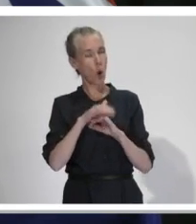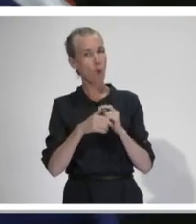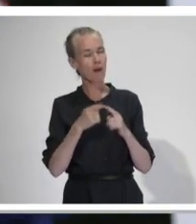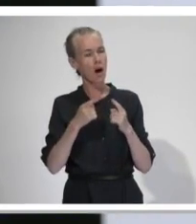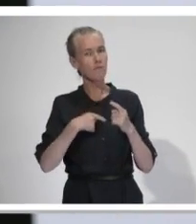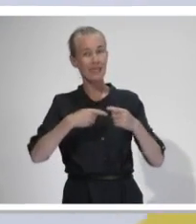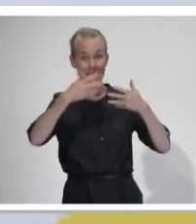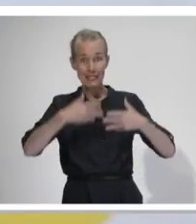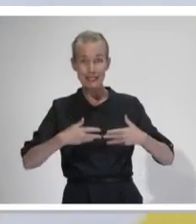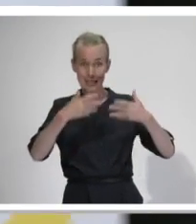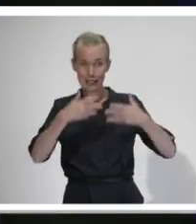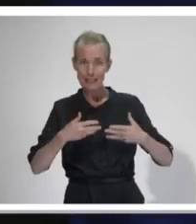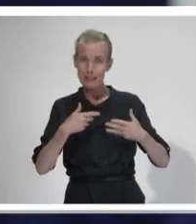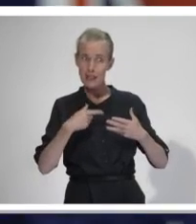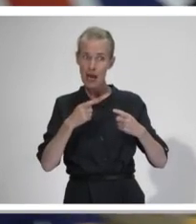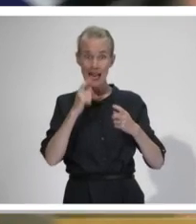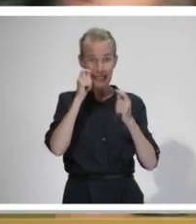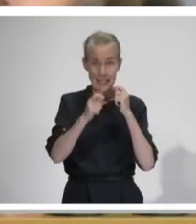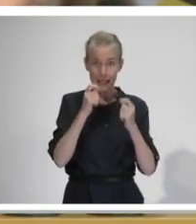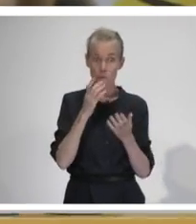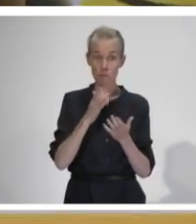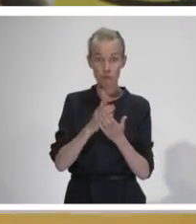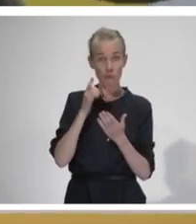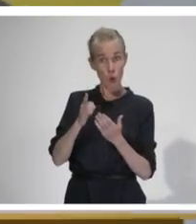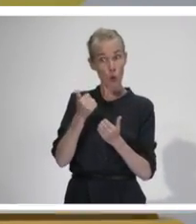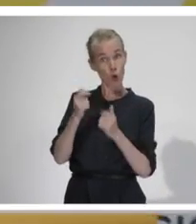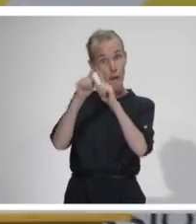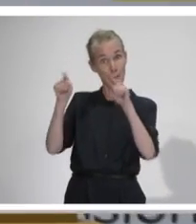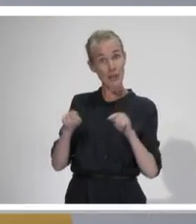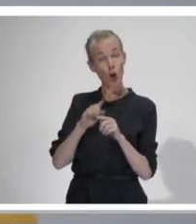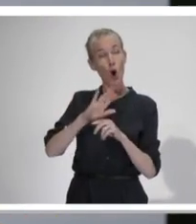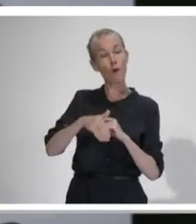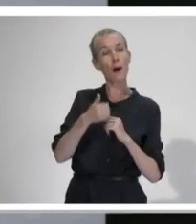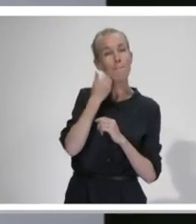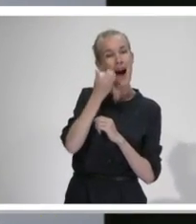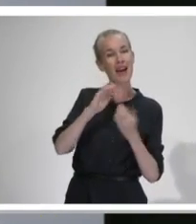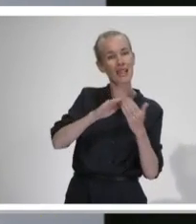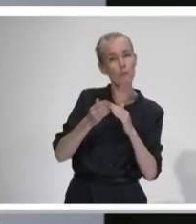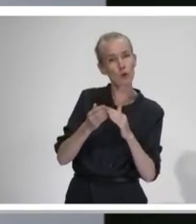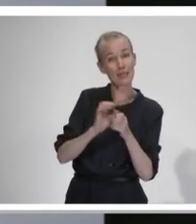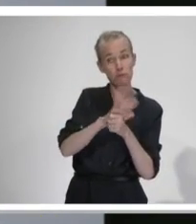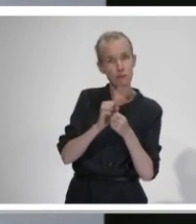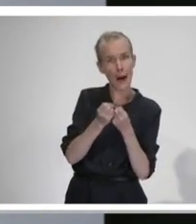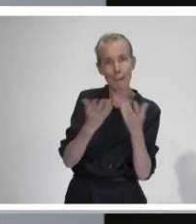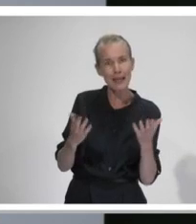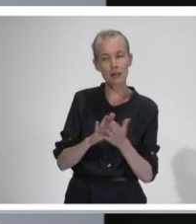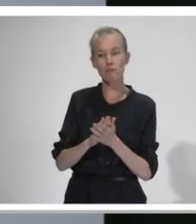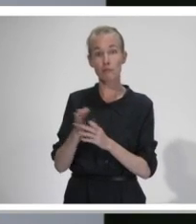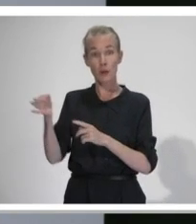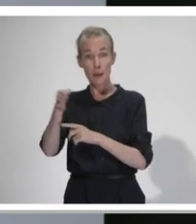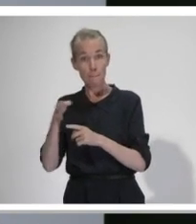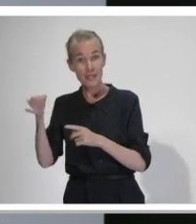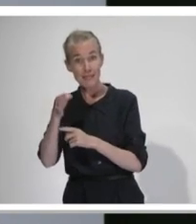very conscious of the need to look at our health inequities. We do not want to worsen any of the